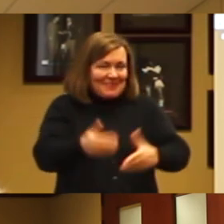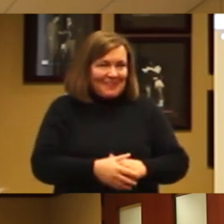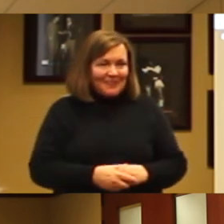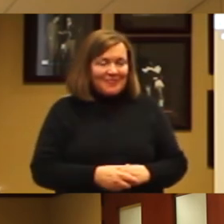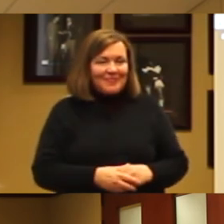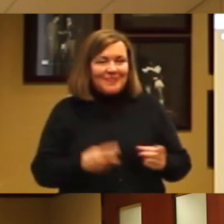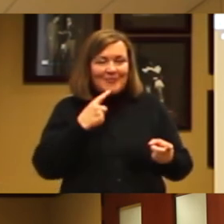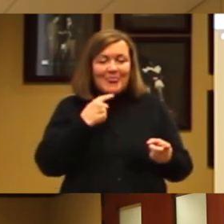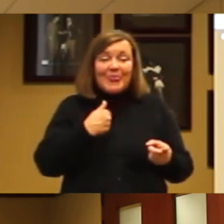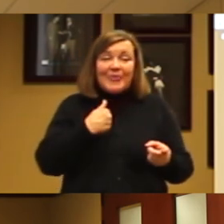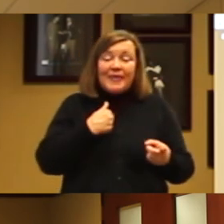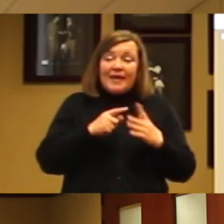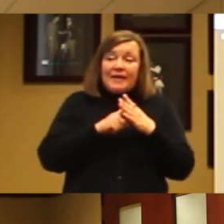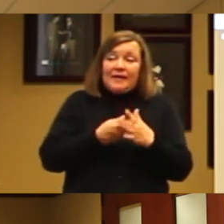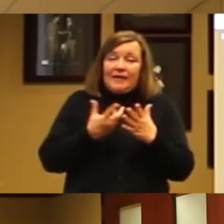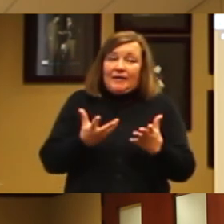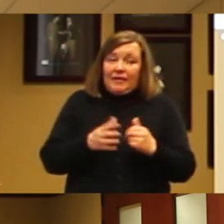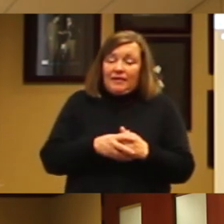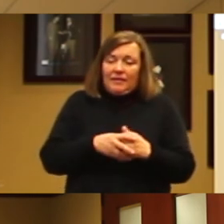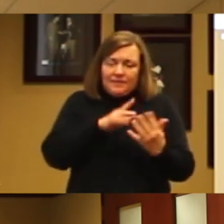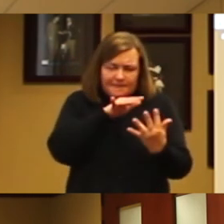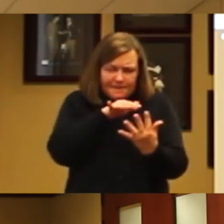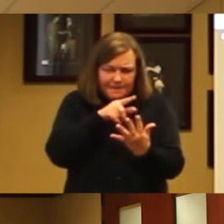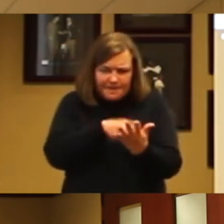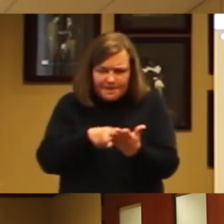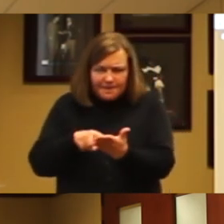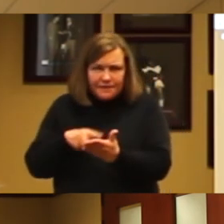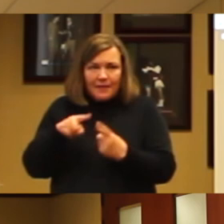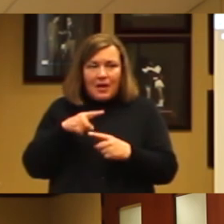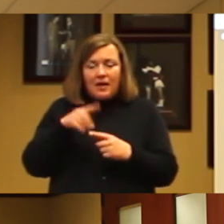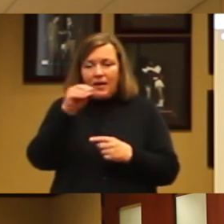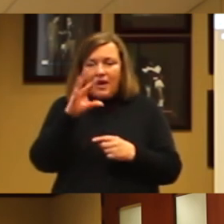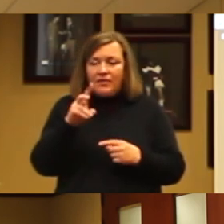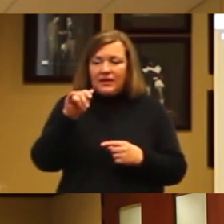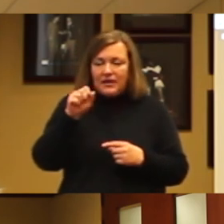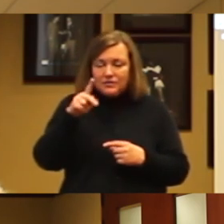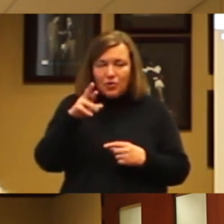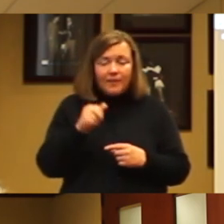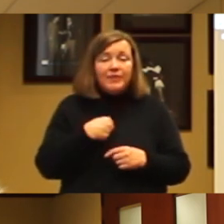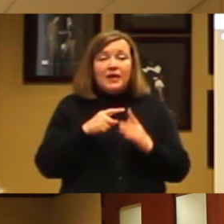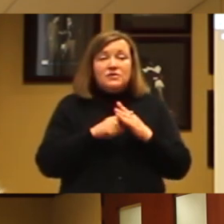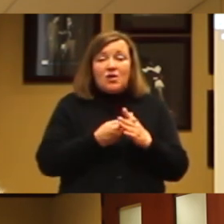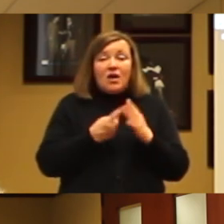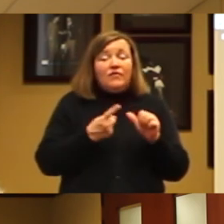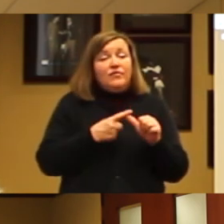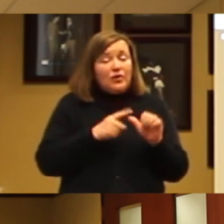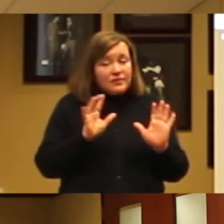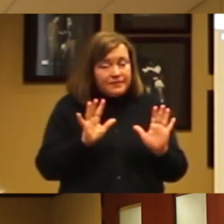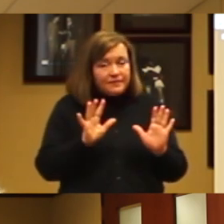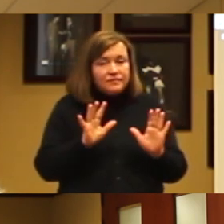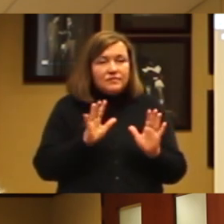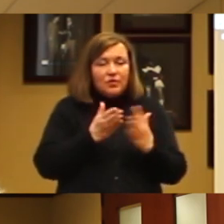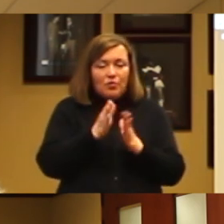I started doing research on the African diaspora. I started first of all, by a book